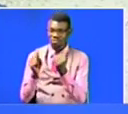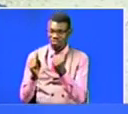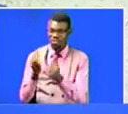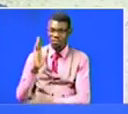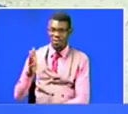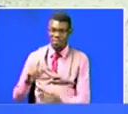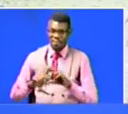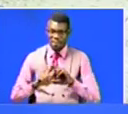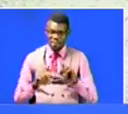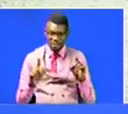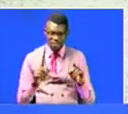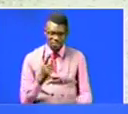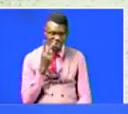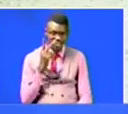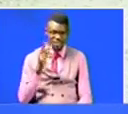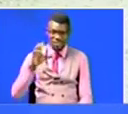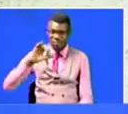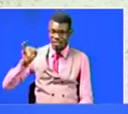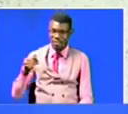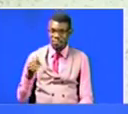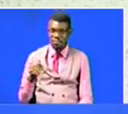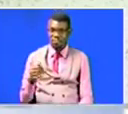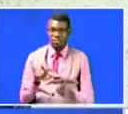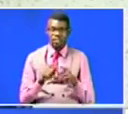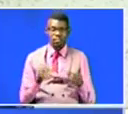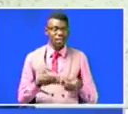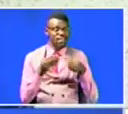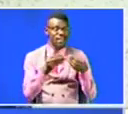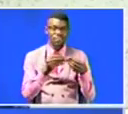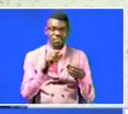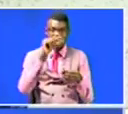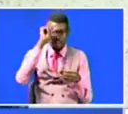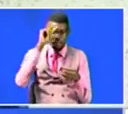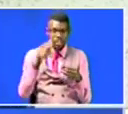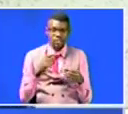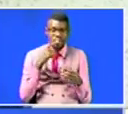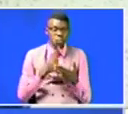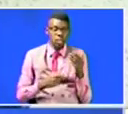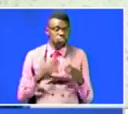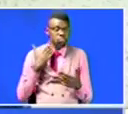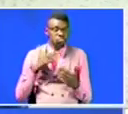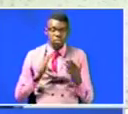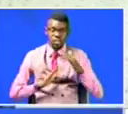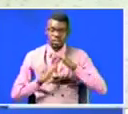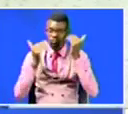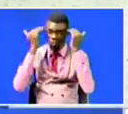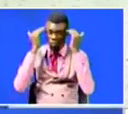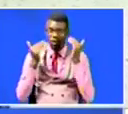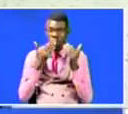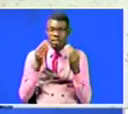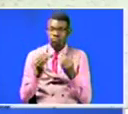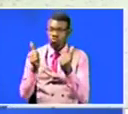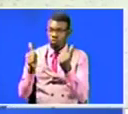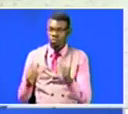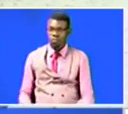instances, the Chief Justice has also given the executive the opportunity, says, if you don't like the Supreme Court, fix it, remove it.